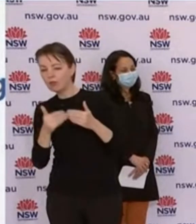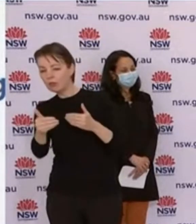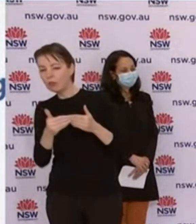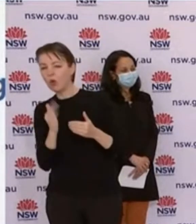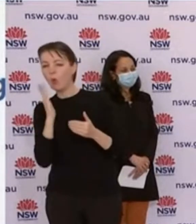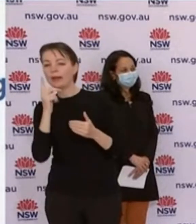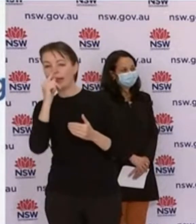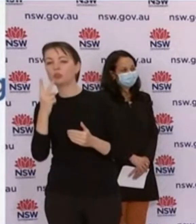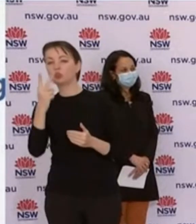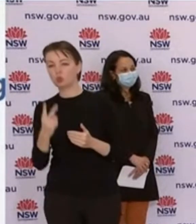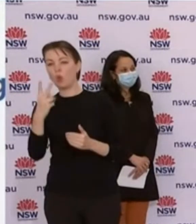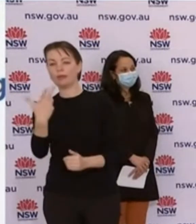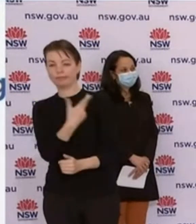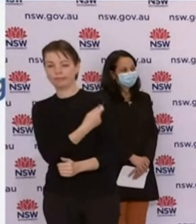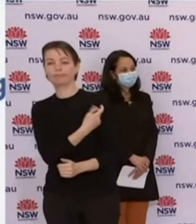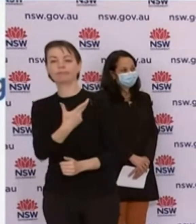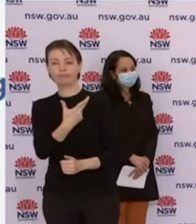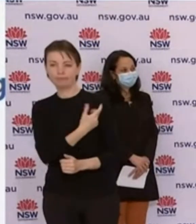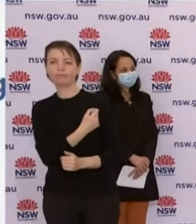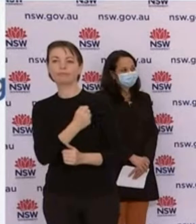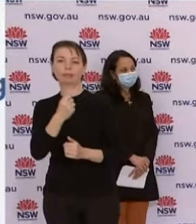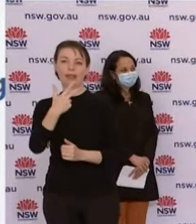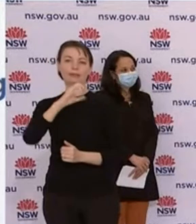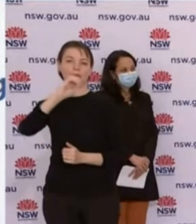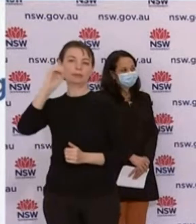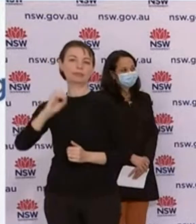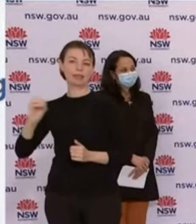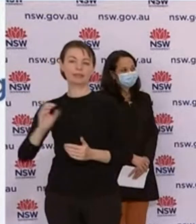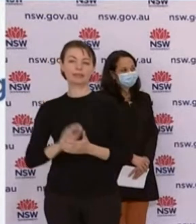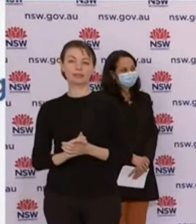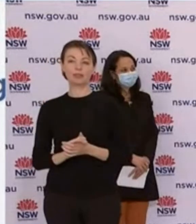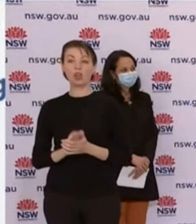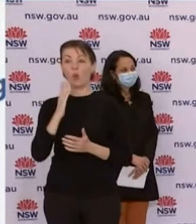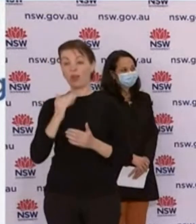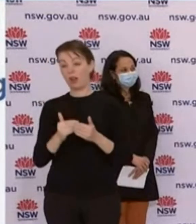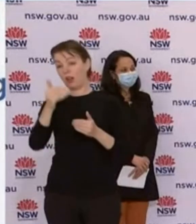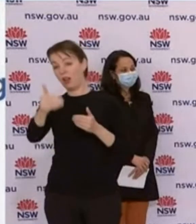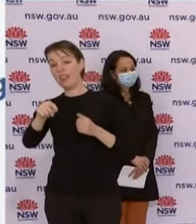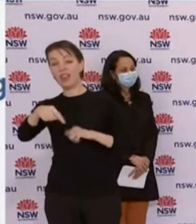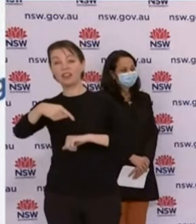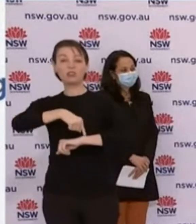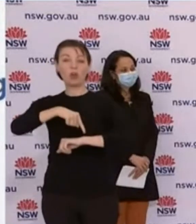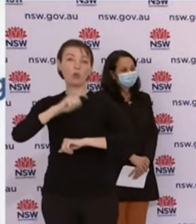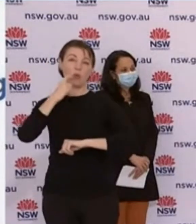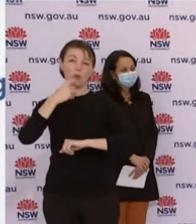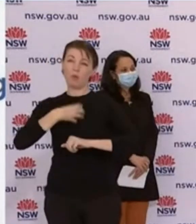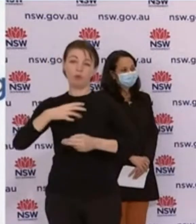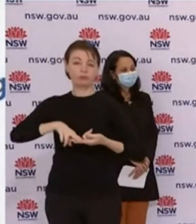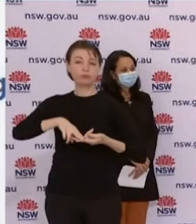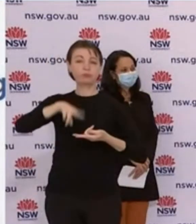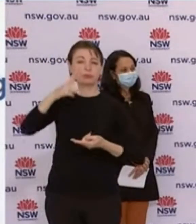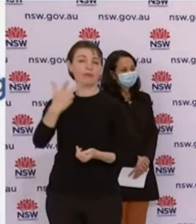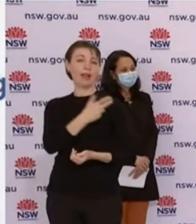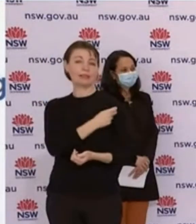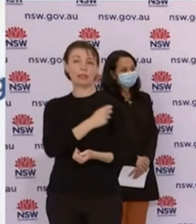of that, we're confident that the vaccination rates will be much higher than what they are now by that time. The extra measures we're putting into schools, the